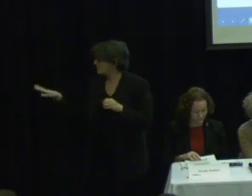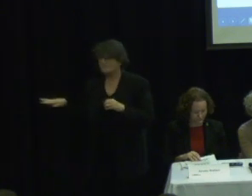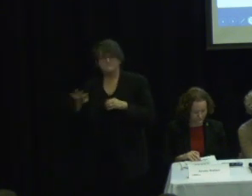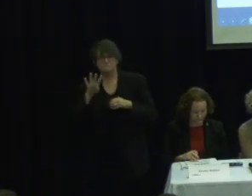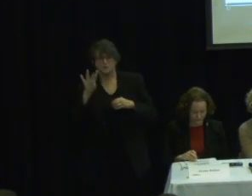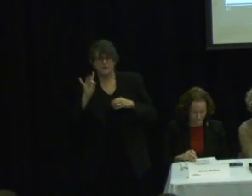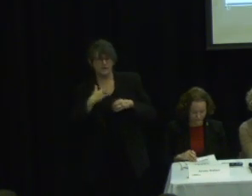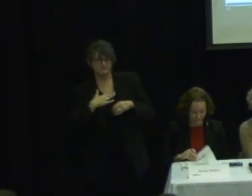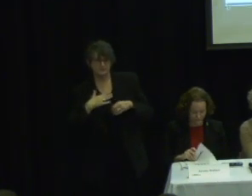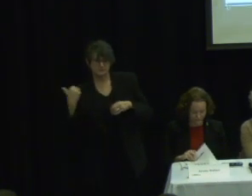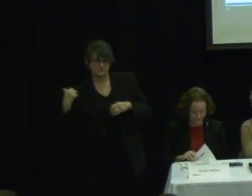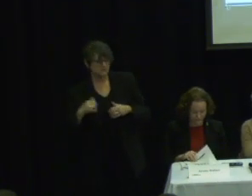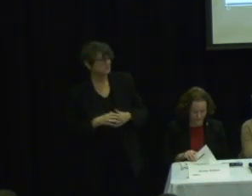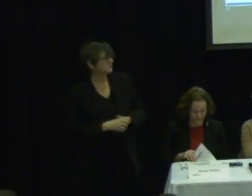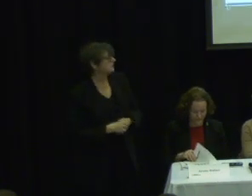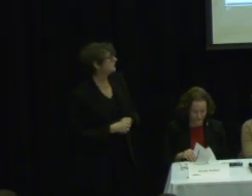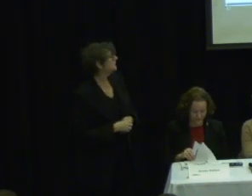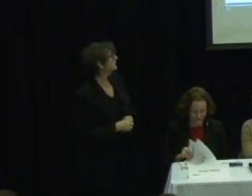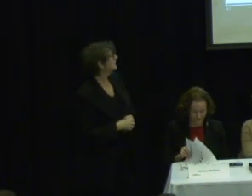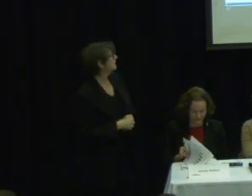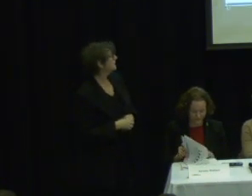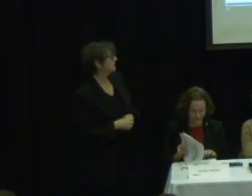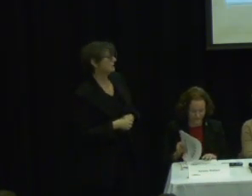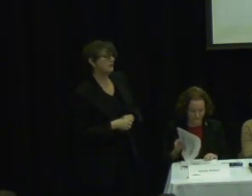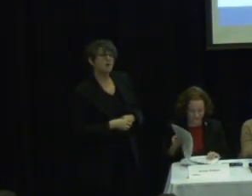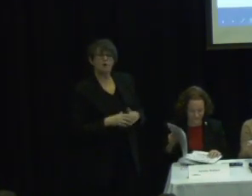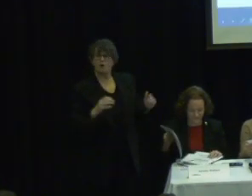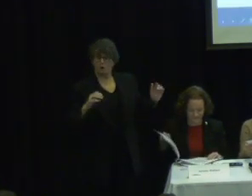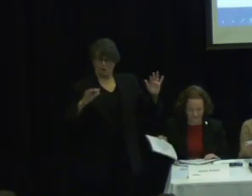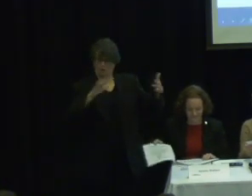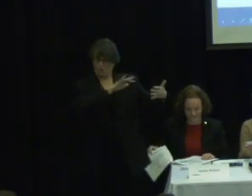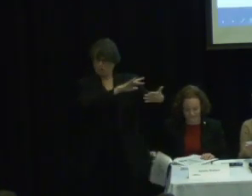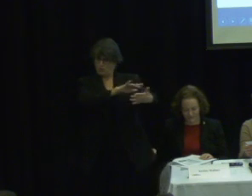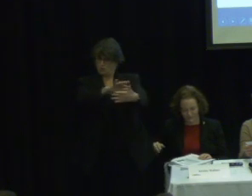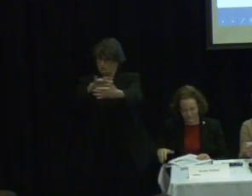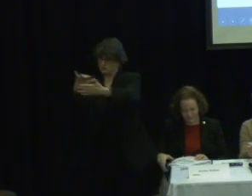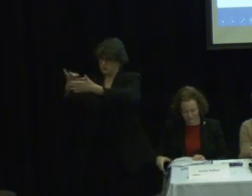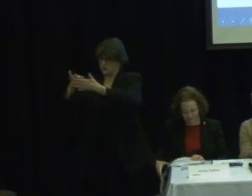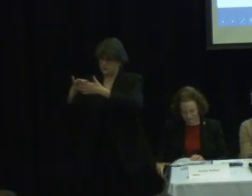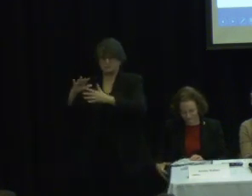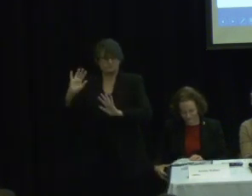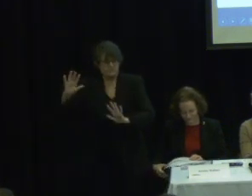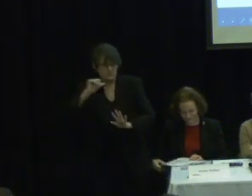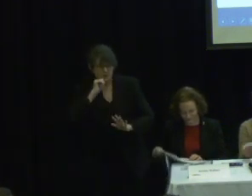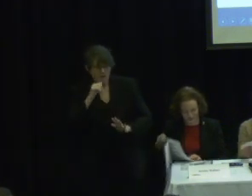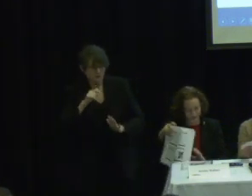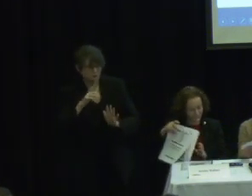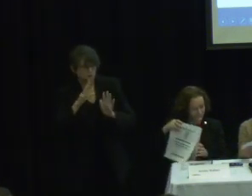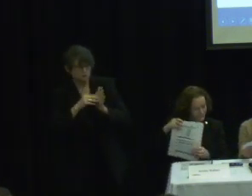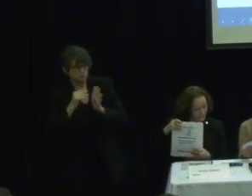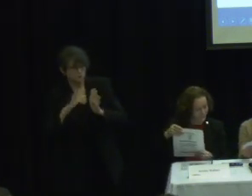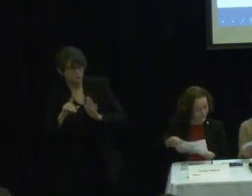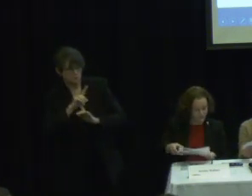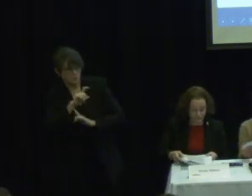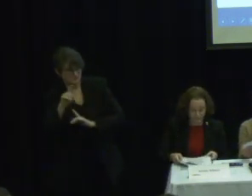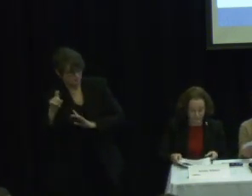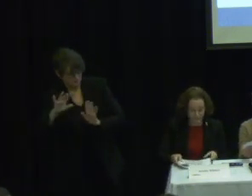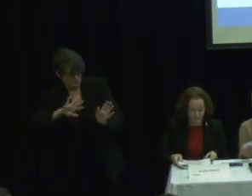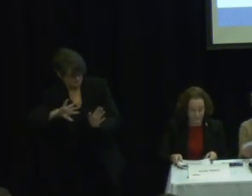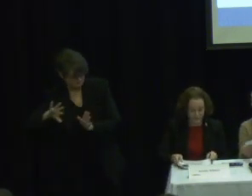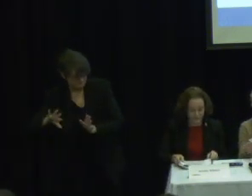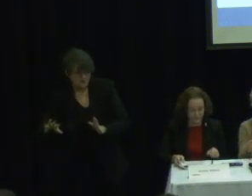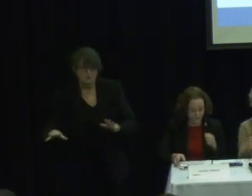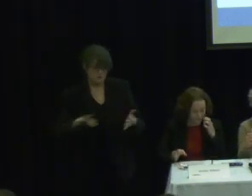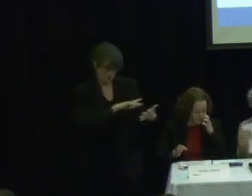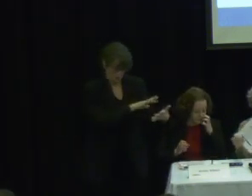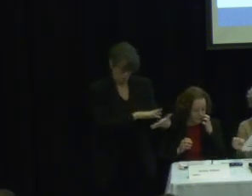48, Stephen. If you take all of those studies I was referring to, accepted student questionnaire over the years, and you take the